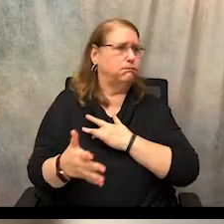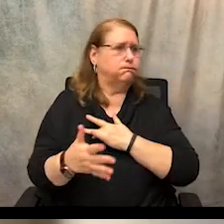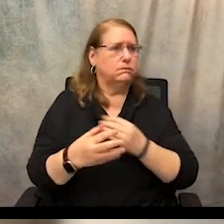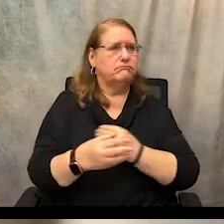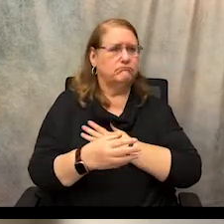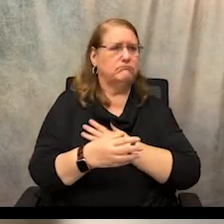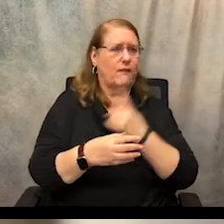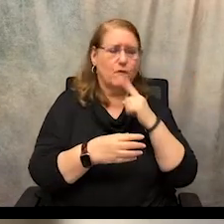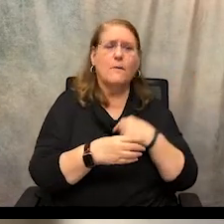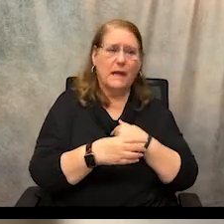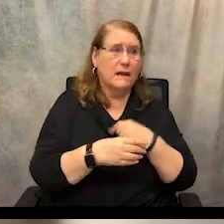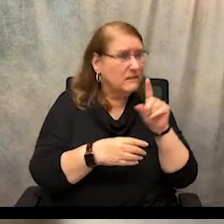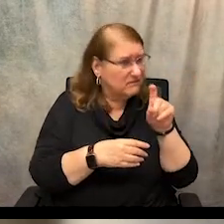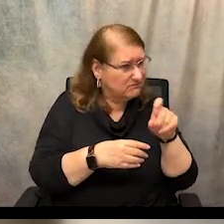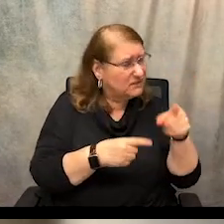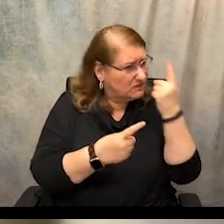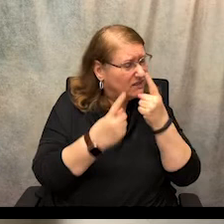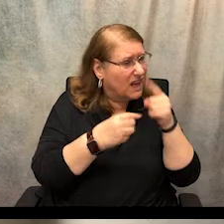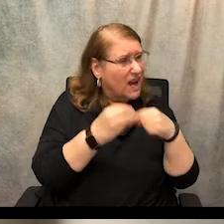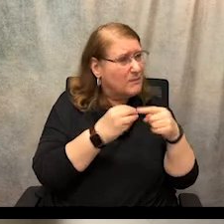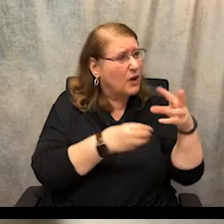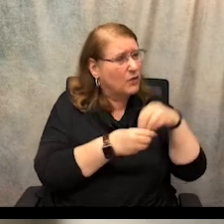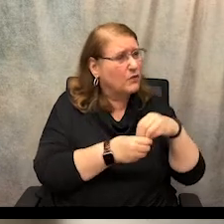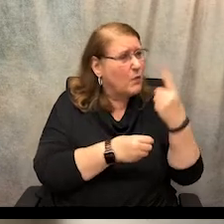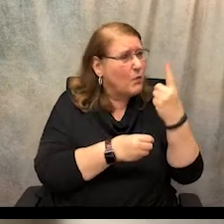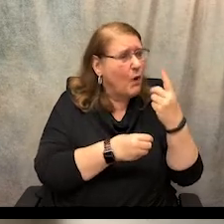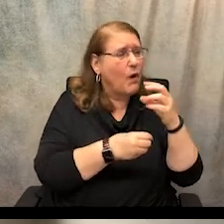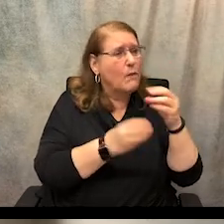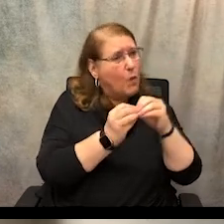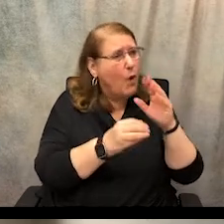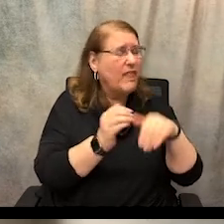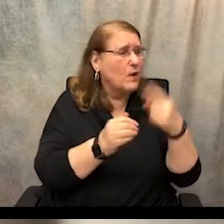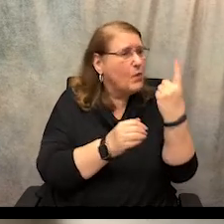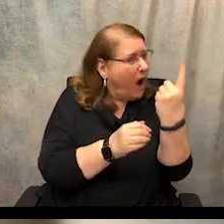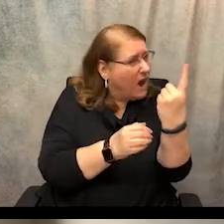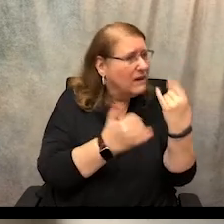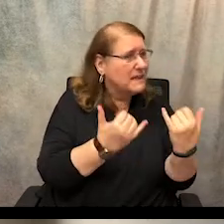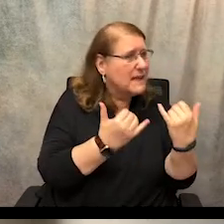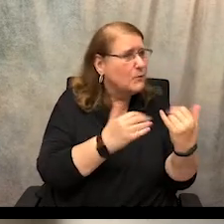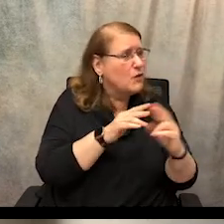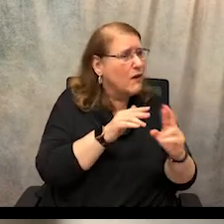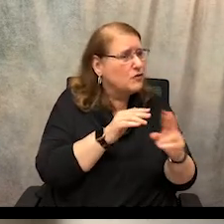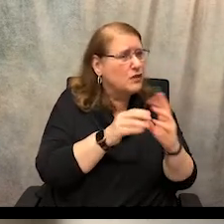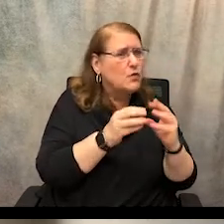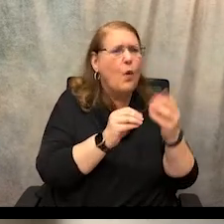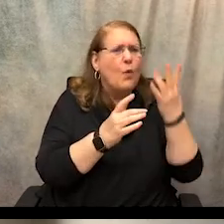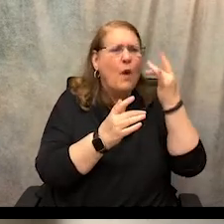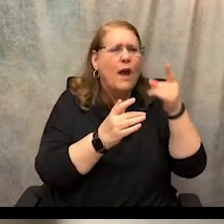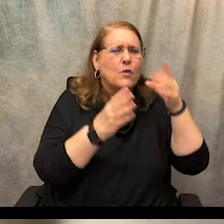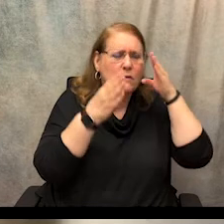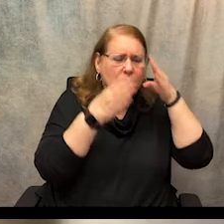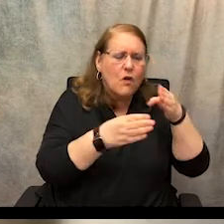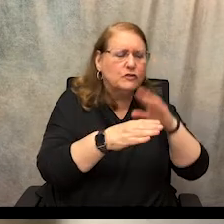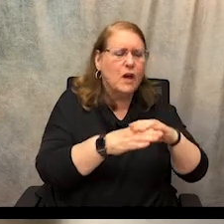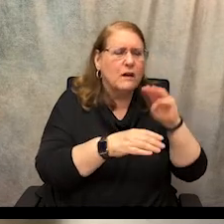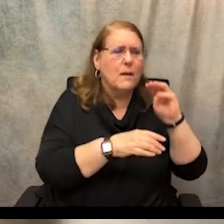ask, did you think about including more than one contemporary refugee story, or what process you went through to decide to focus on Muhammad, who, by the